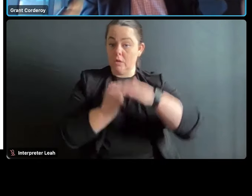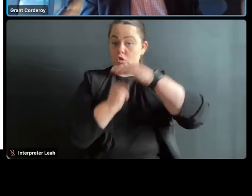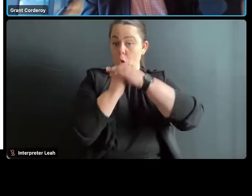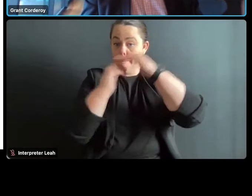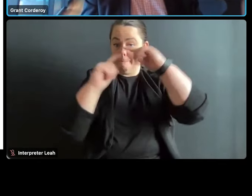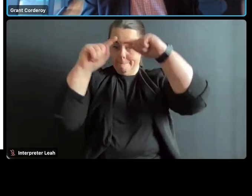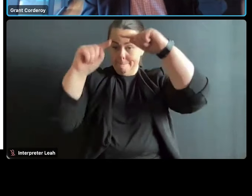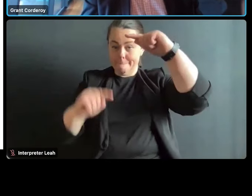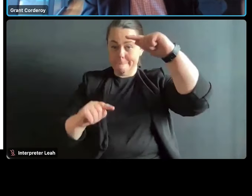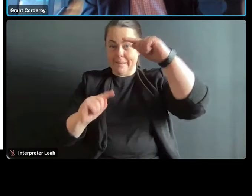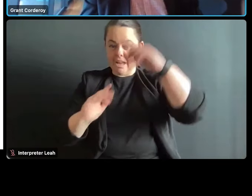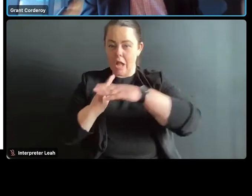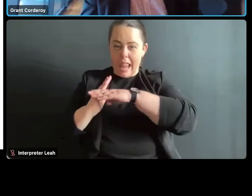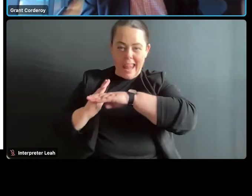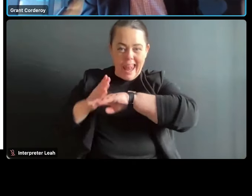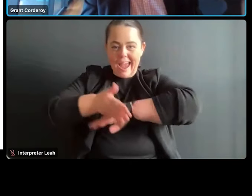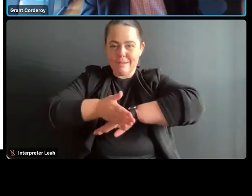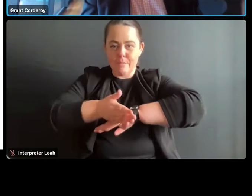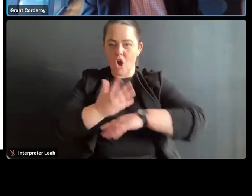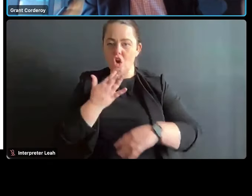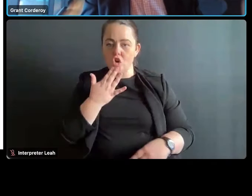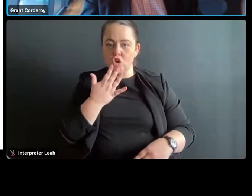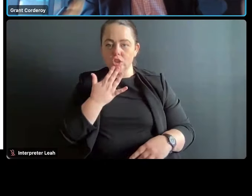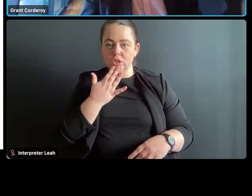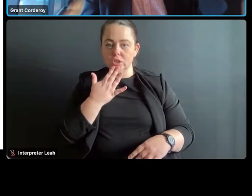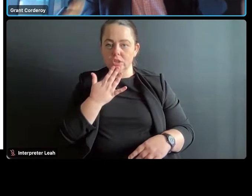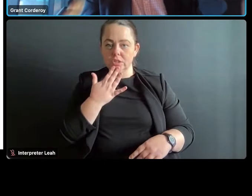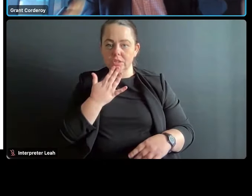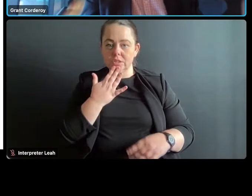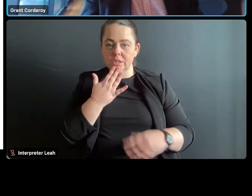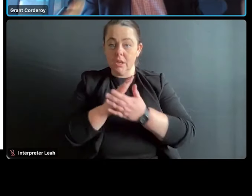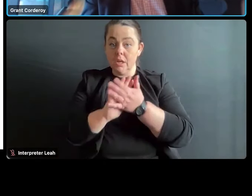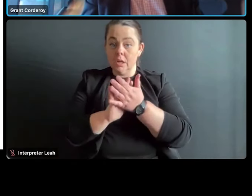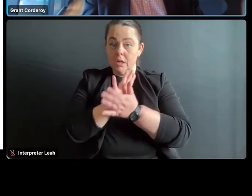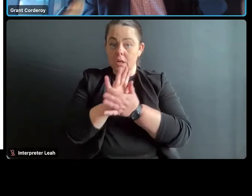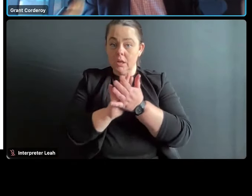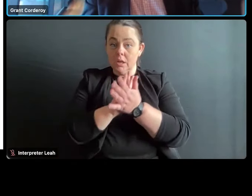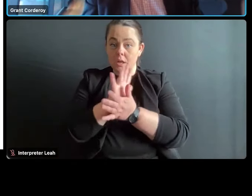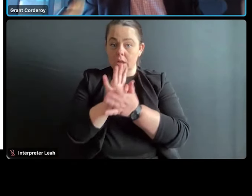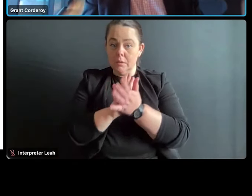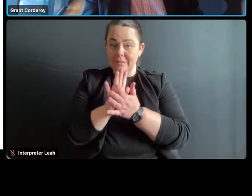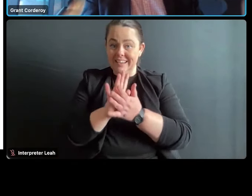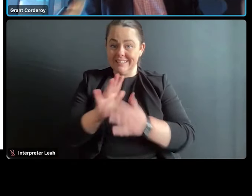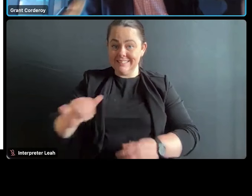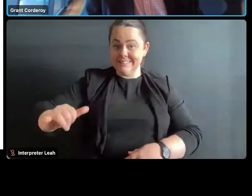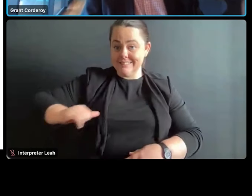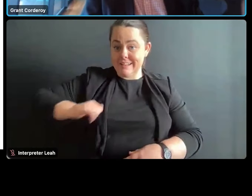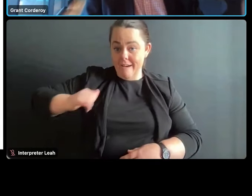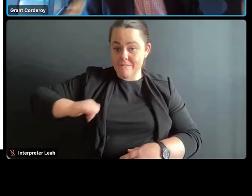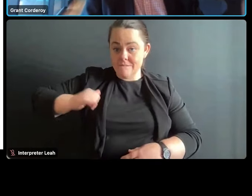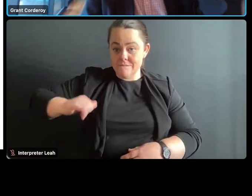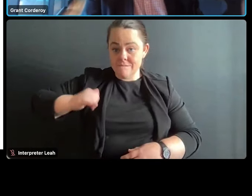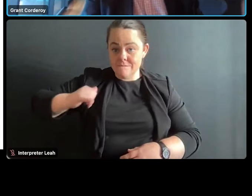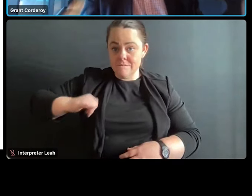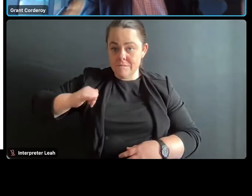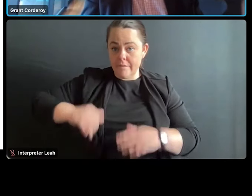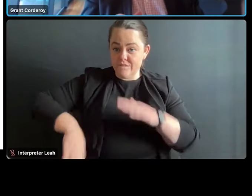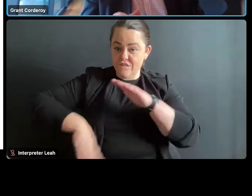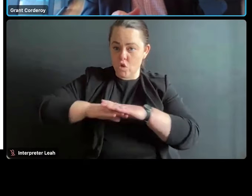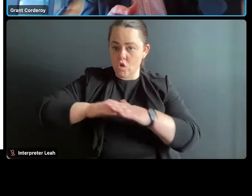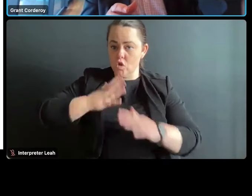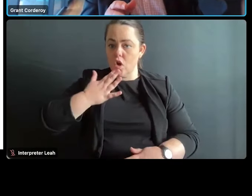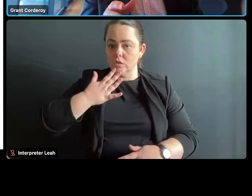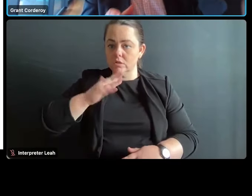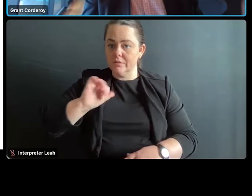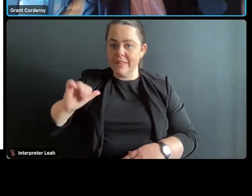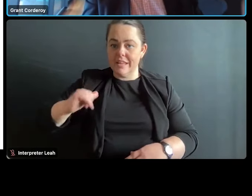are effectively the full cost of employing a staff member at the staff member level. So in other